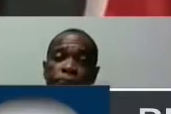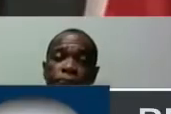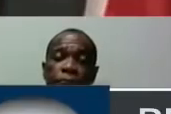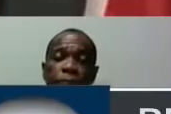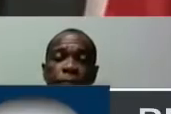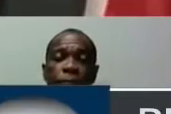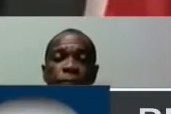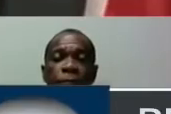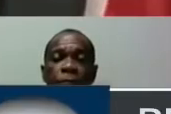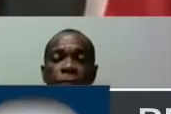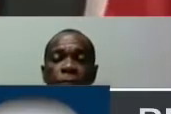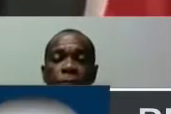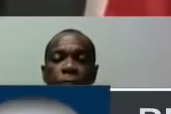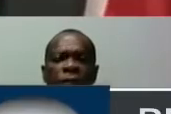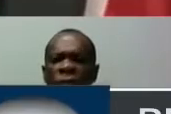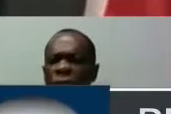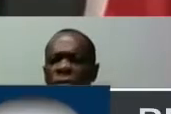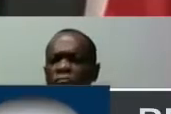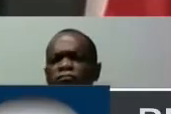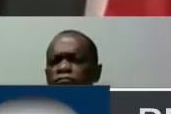what is required